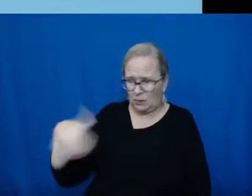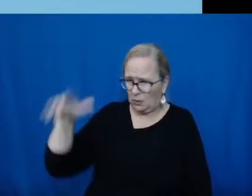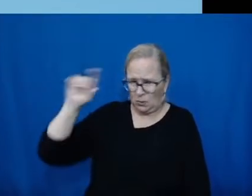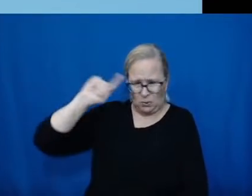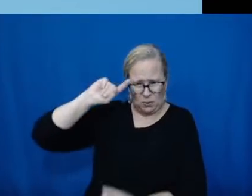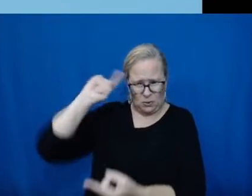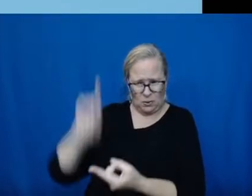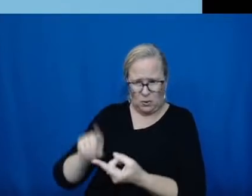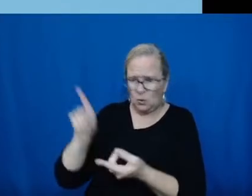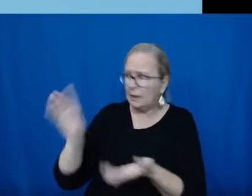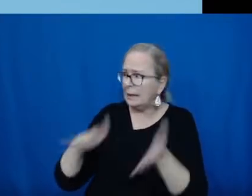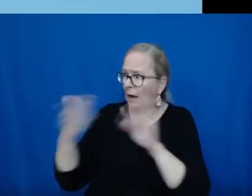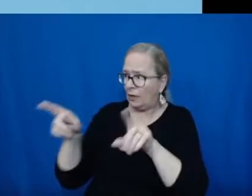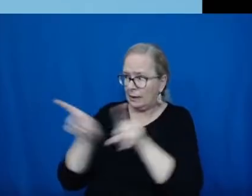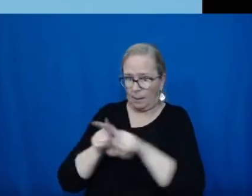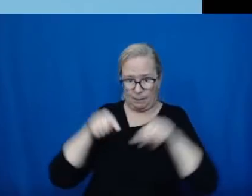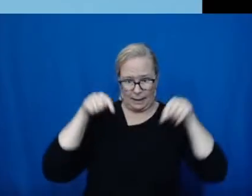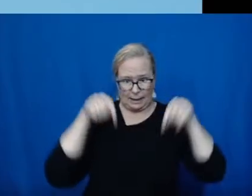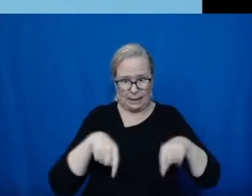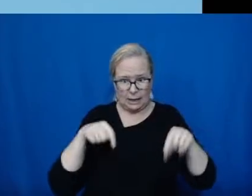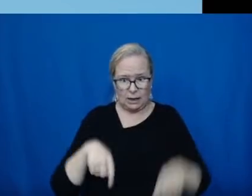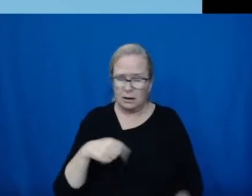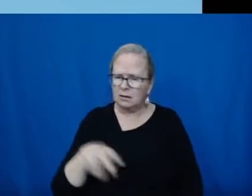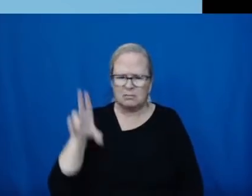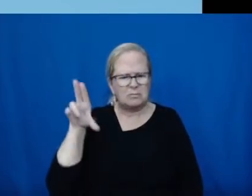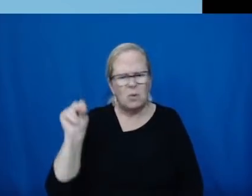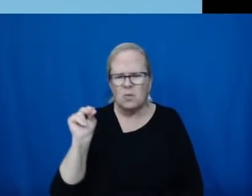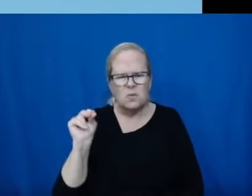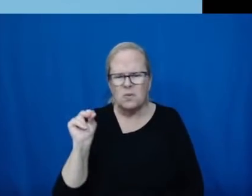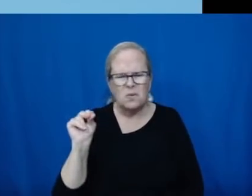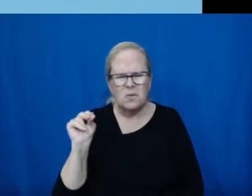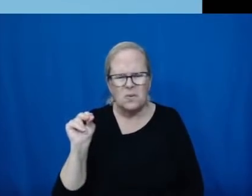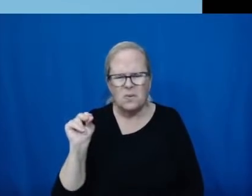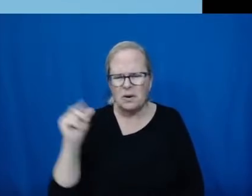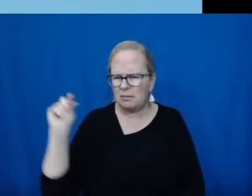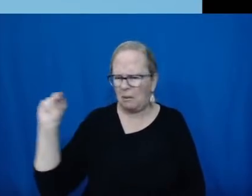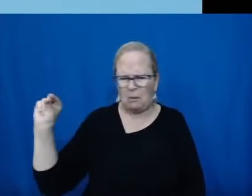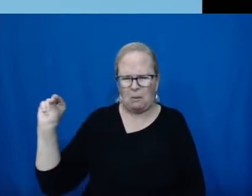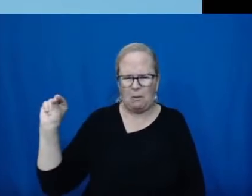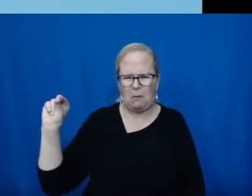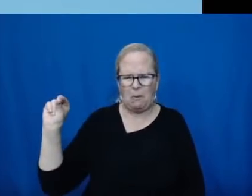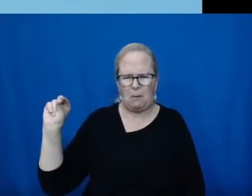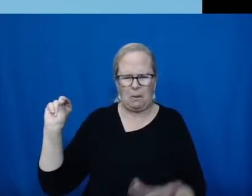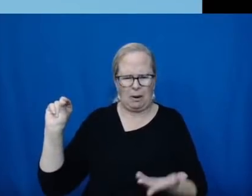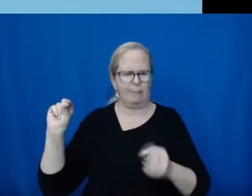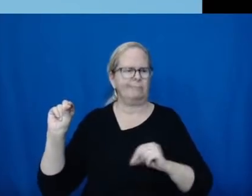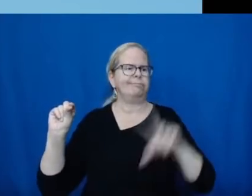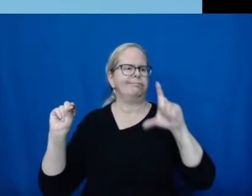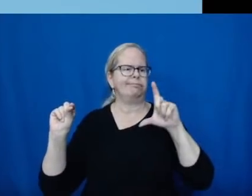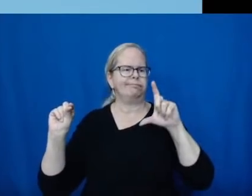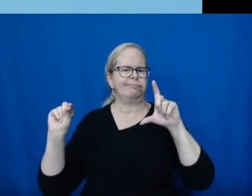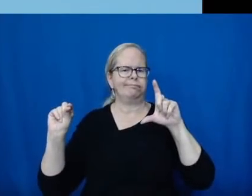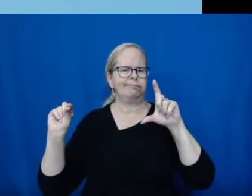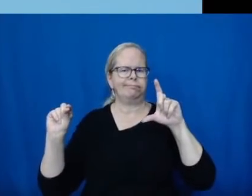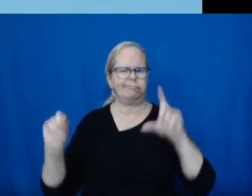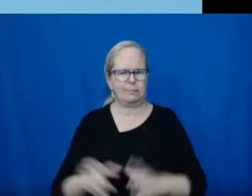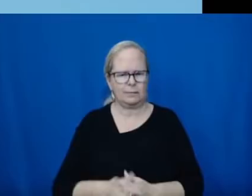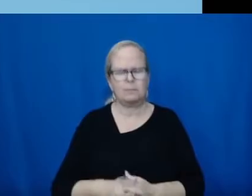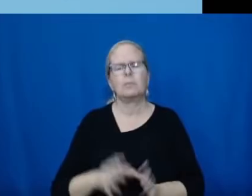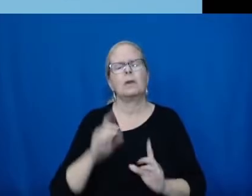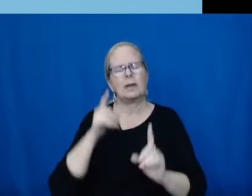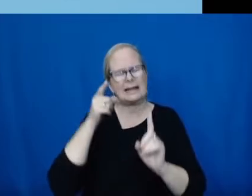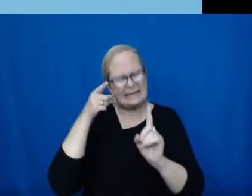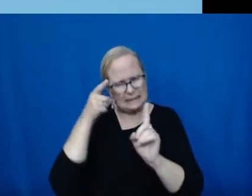could really reduce the cases very quickly, and in 6 weeks stop community transmission if we also control the